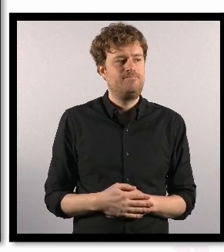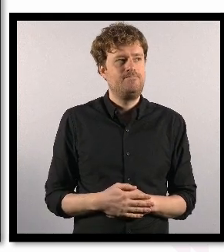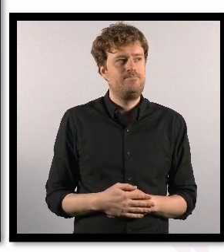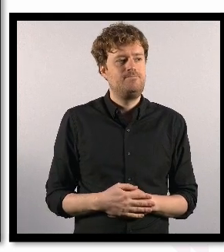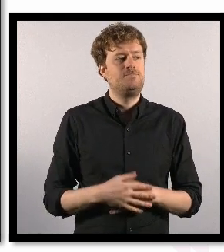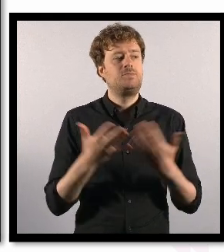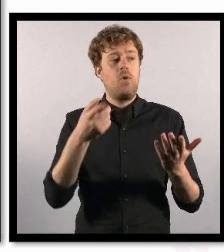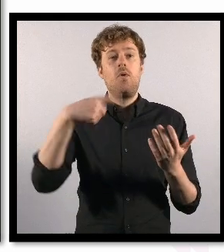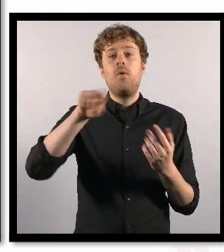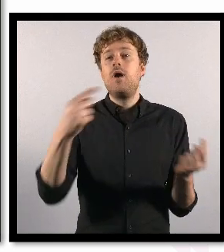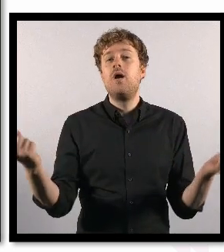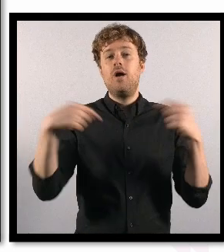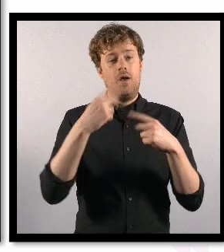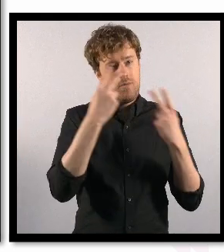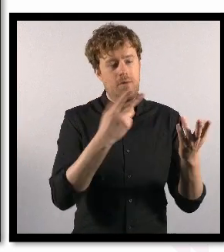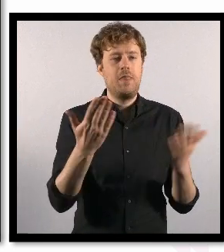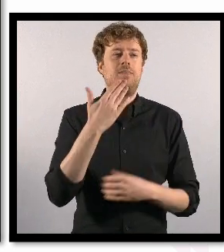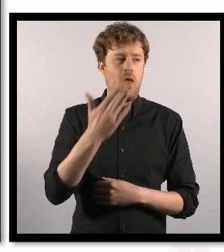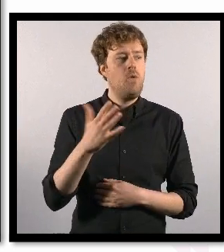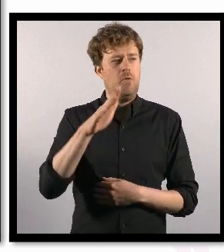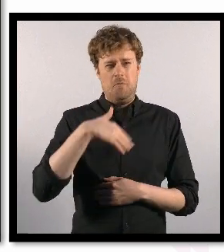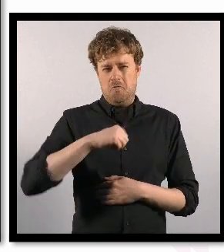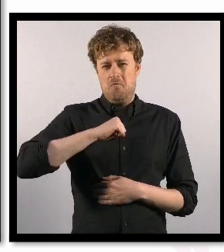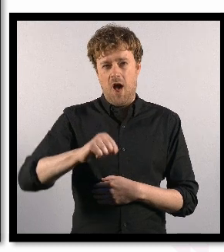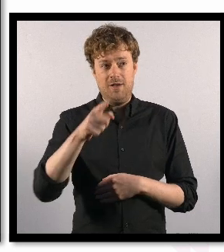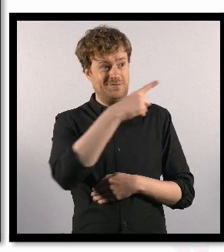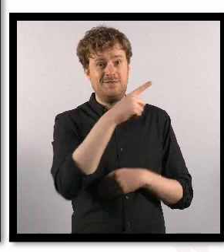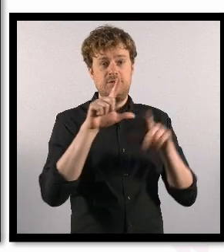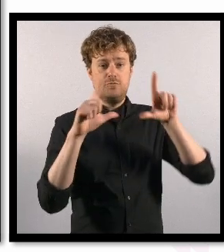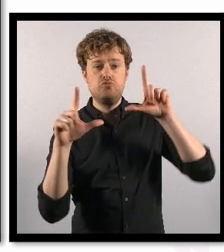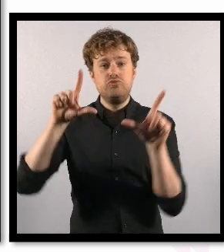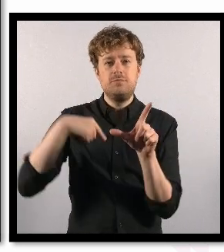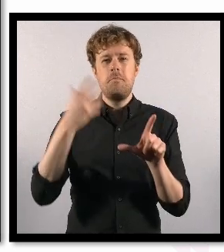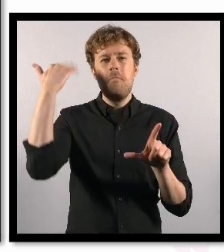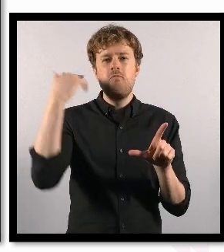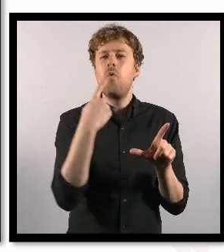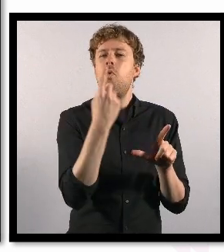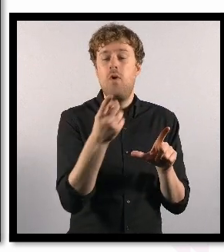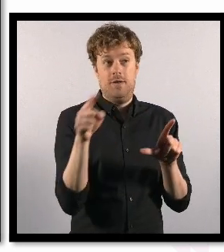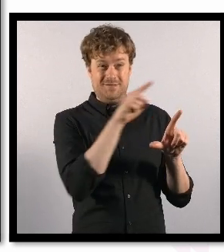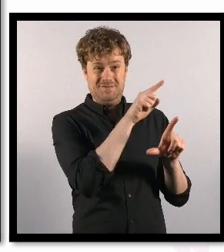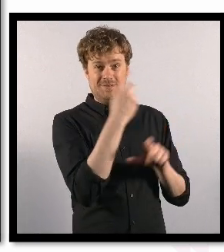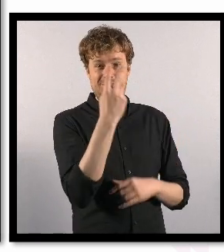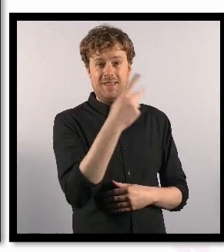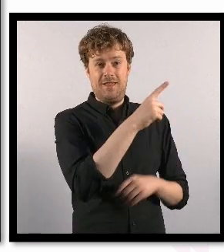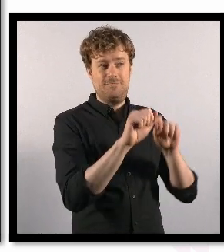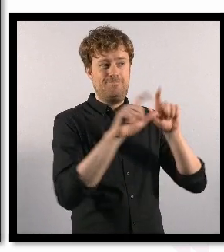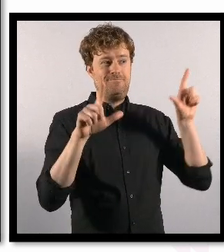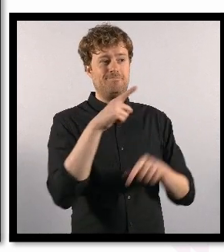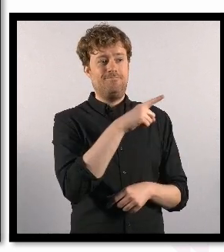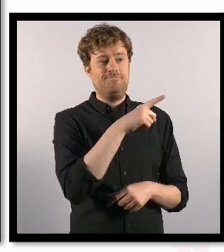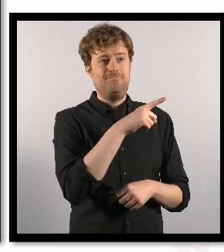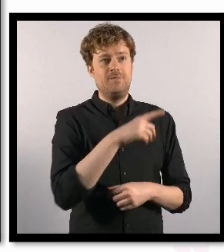video. So I go to the avocado, indeed, because this is kind of cool. As I said, this is a text-to-video